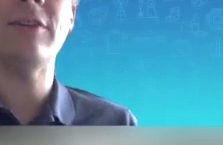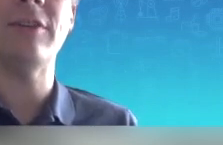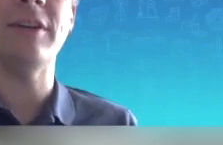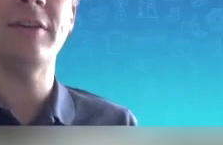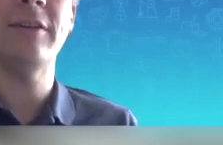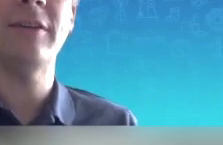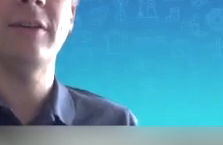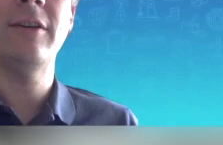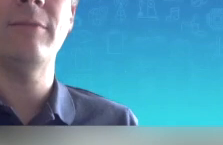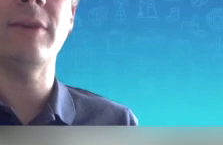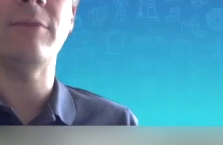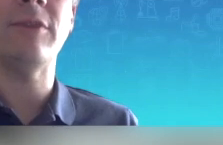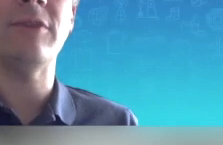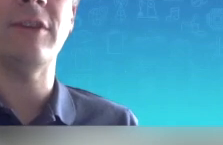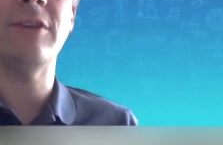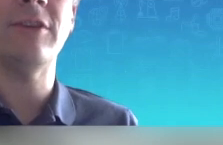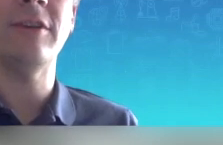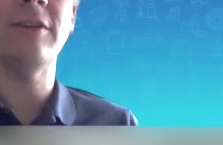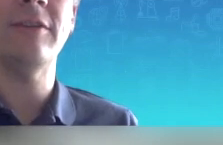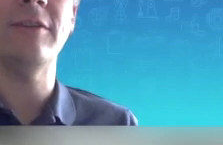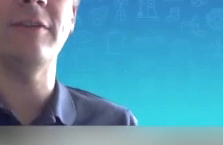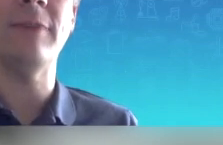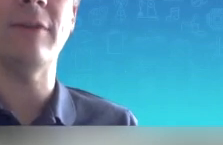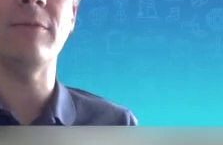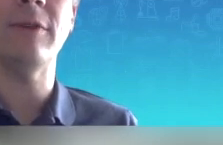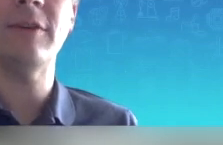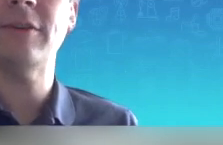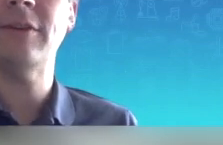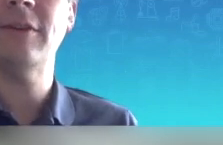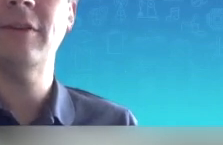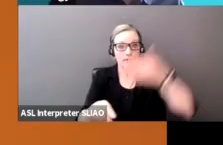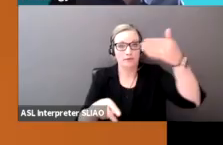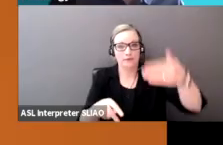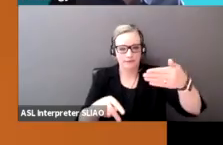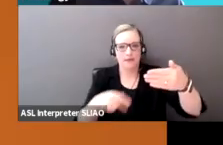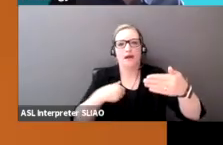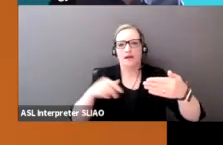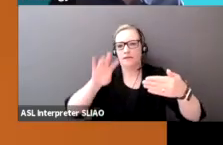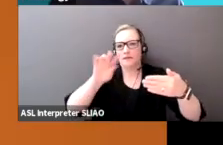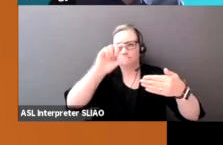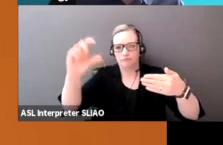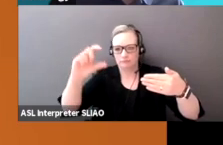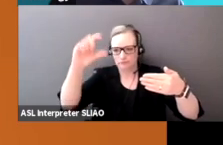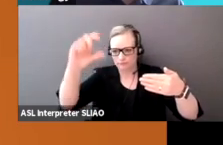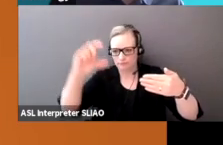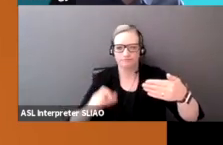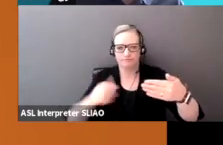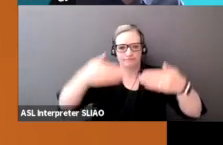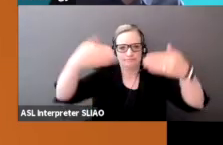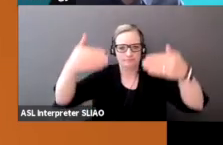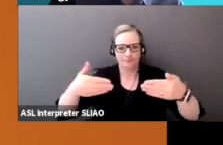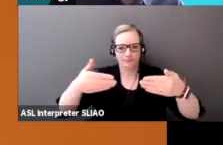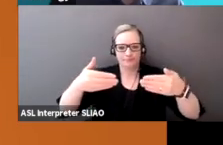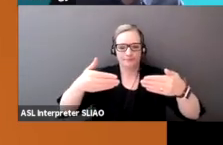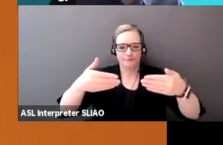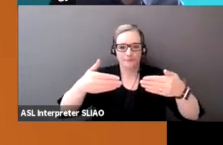by sharing my presentation here in PowerPoint. Does everyone see the title page